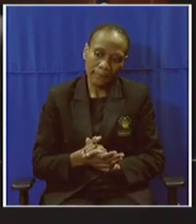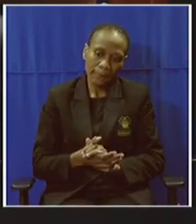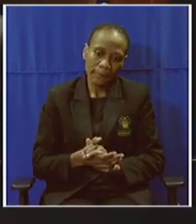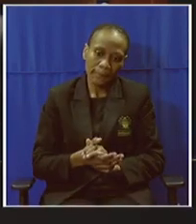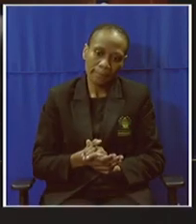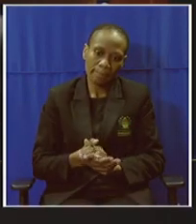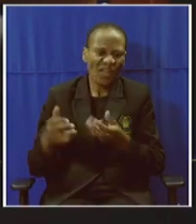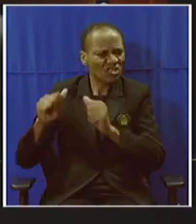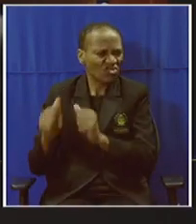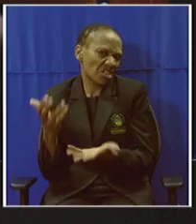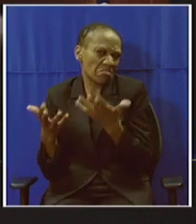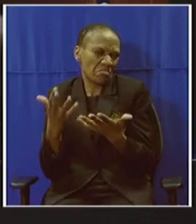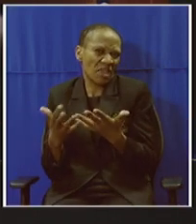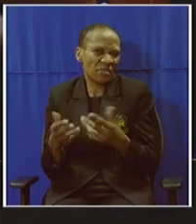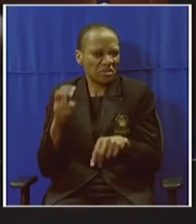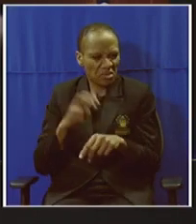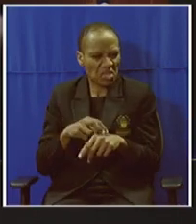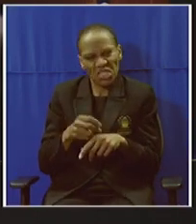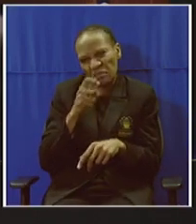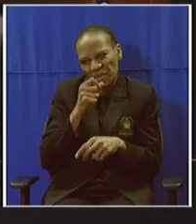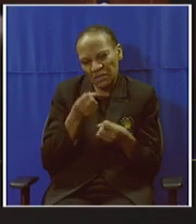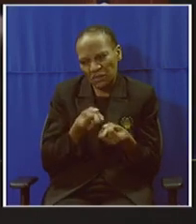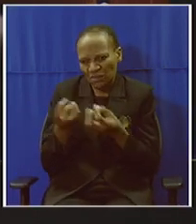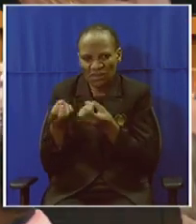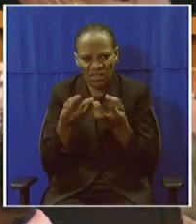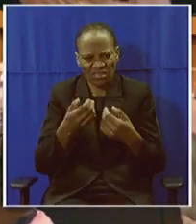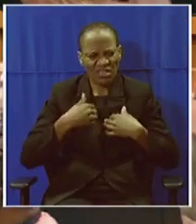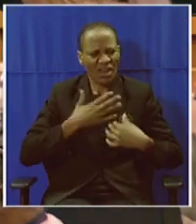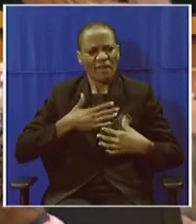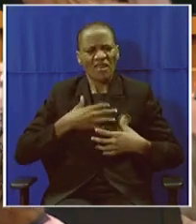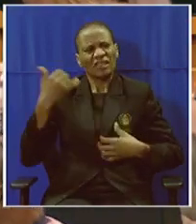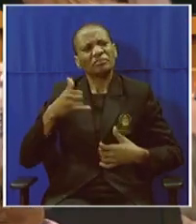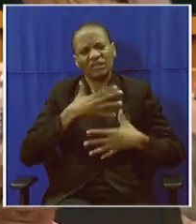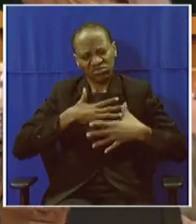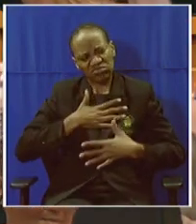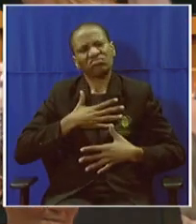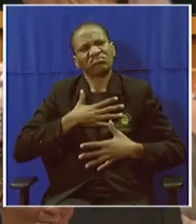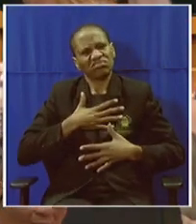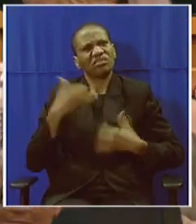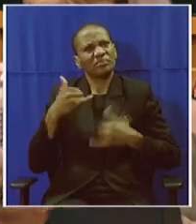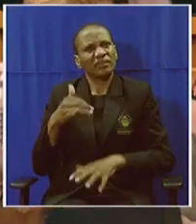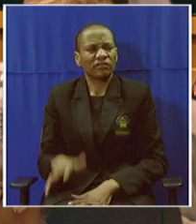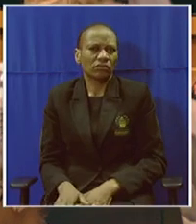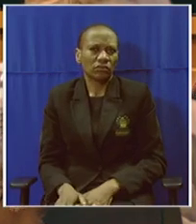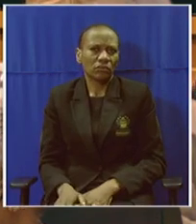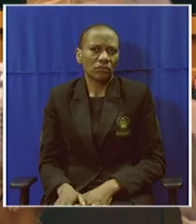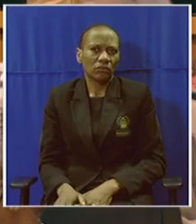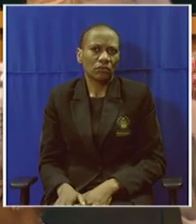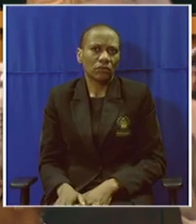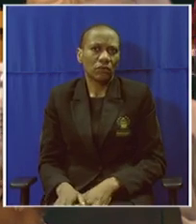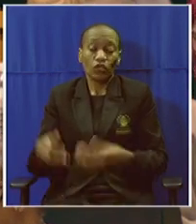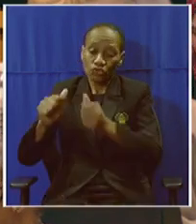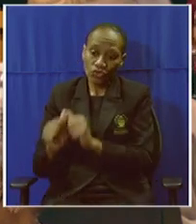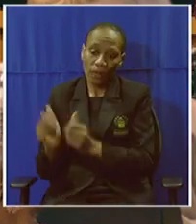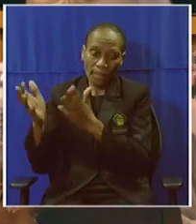Chair, maybe you need to order some medical attention. They're clearly getting chest pains Honorable from seeing Member, accountability read your statement. In action. Honorable